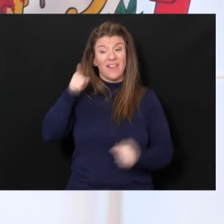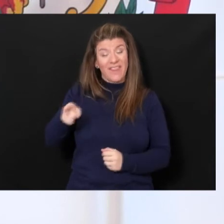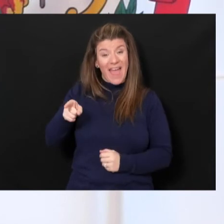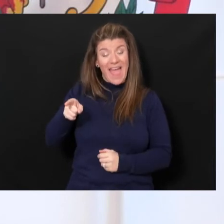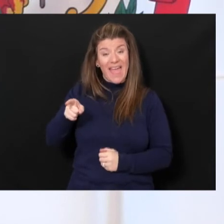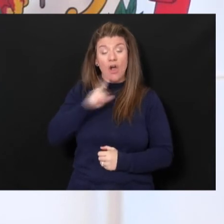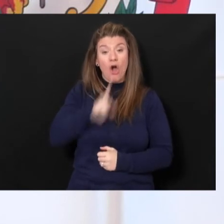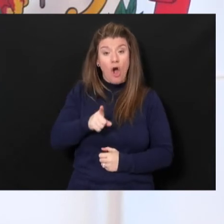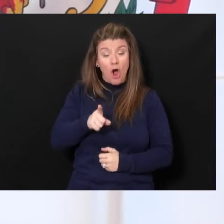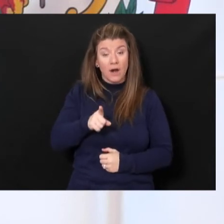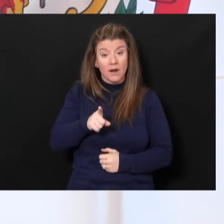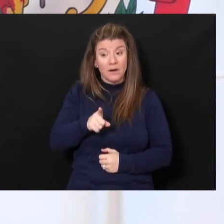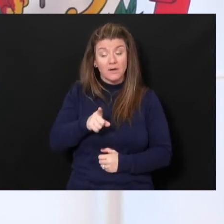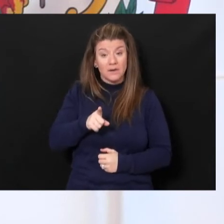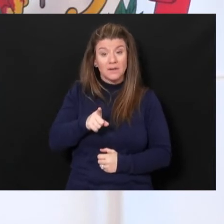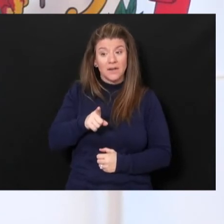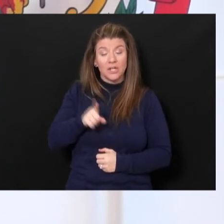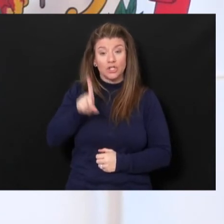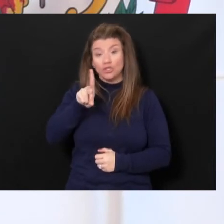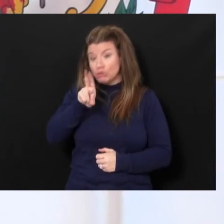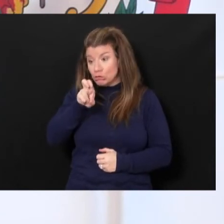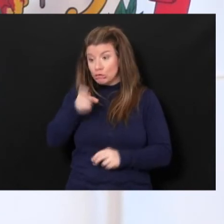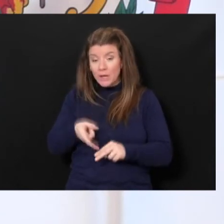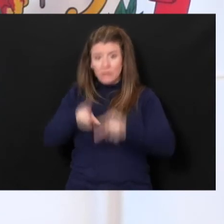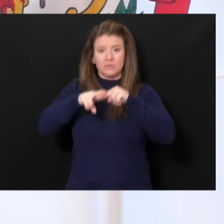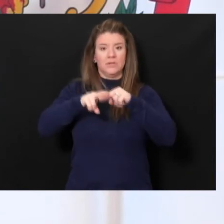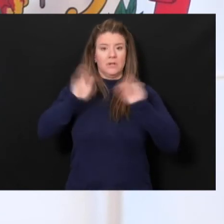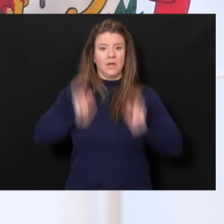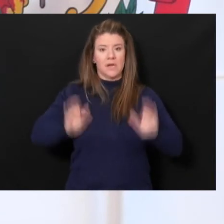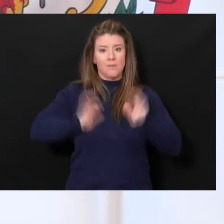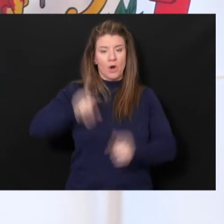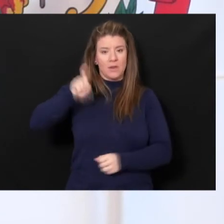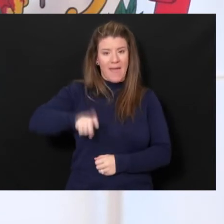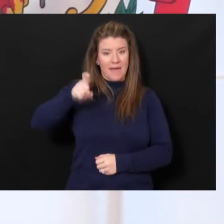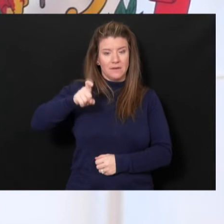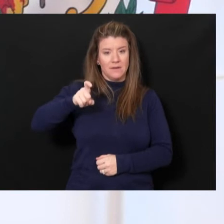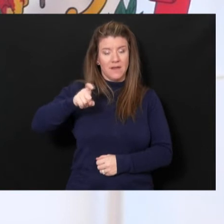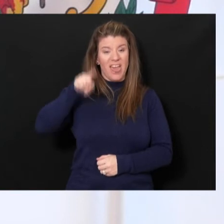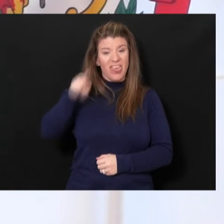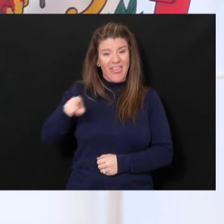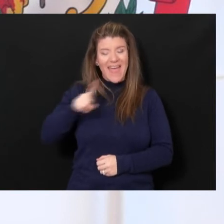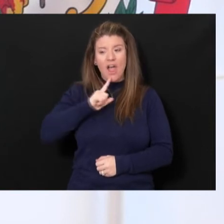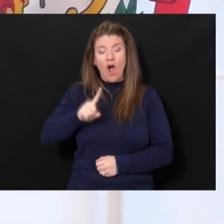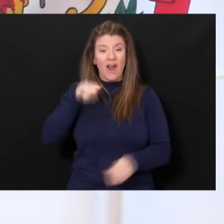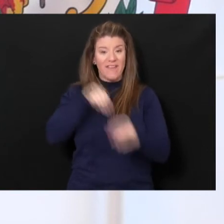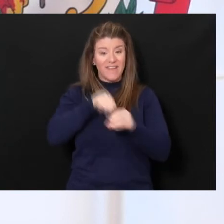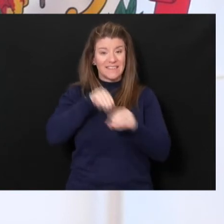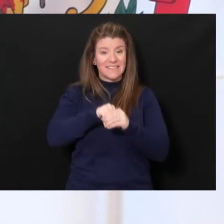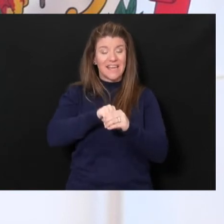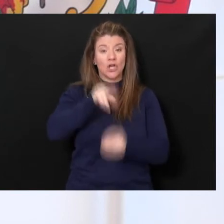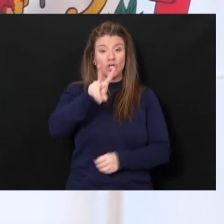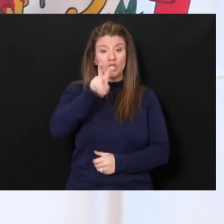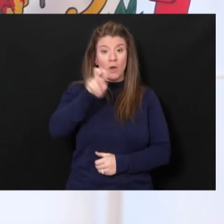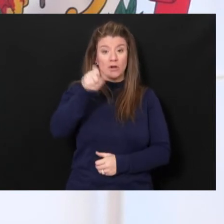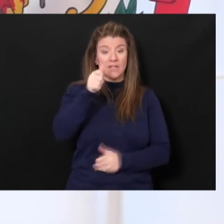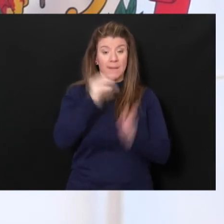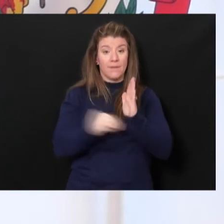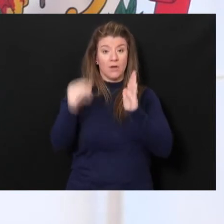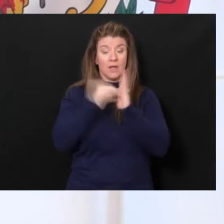are, that due to increased customer demand, they are investing $210 million